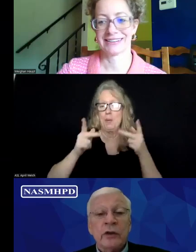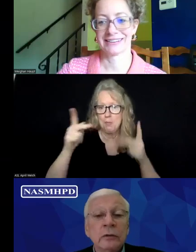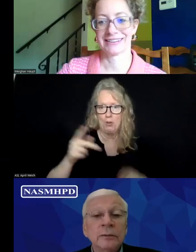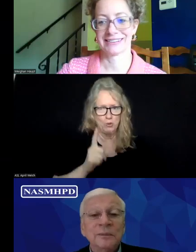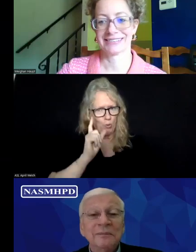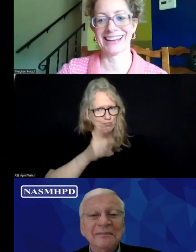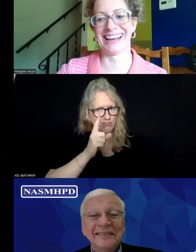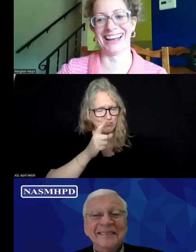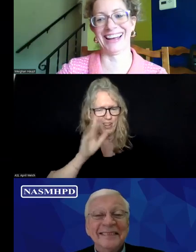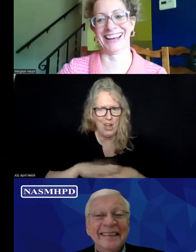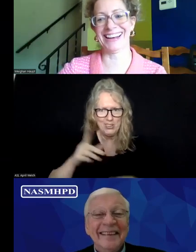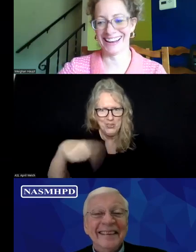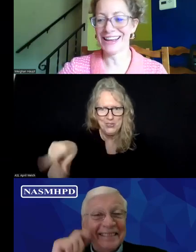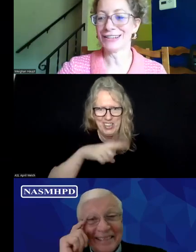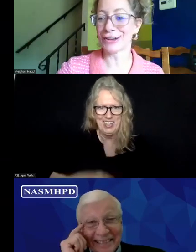on you guys.